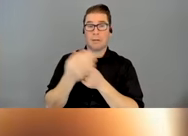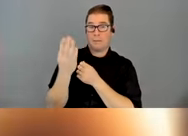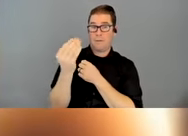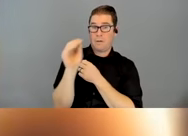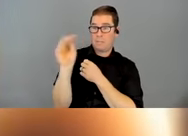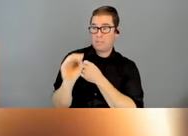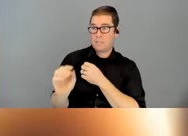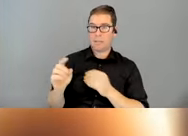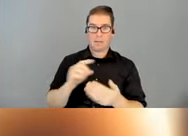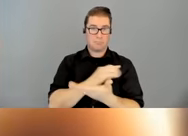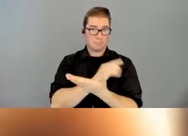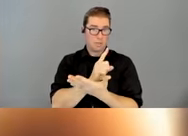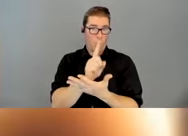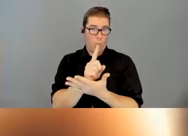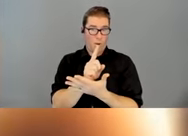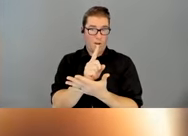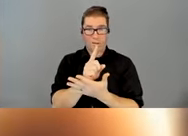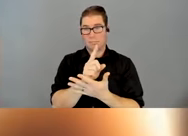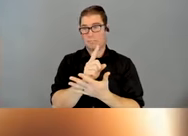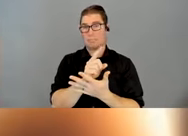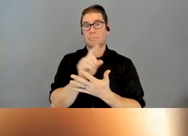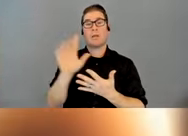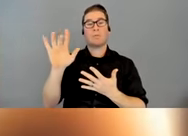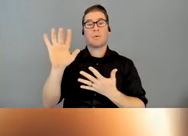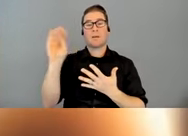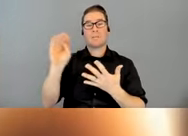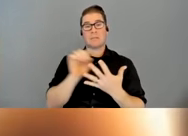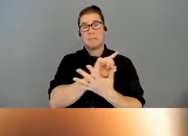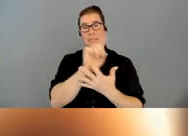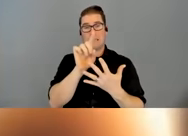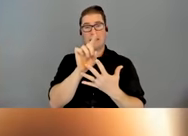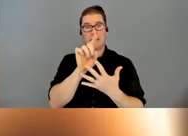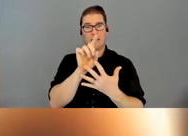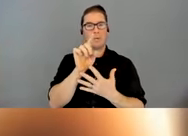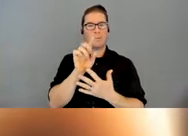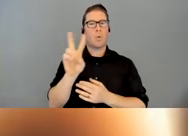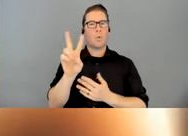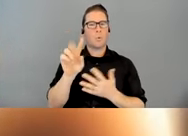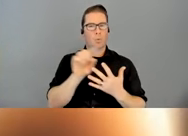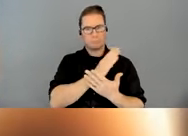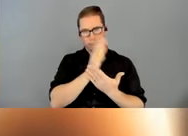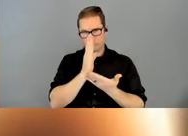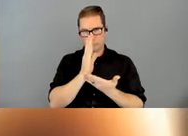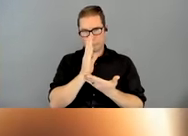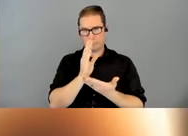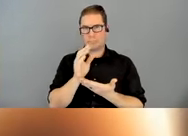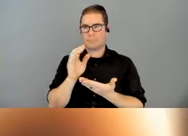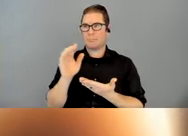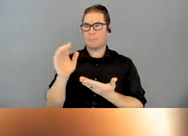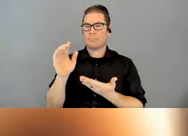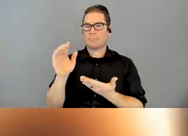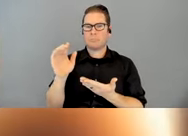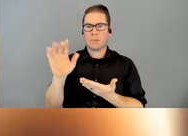1, 25% gave themselves a rating of 2, 25% also at